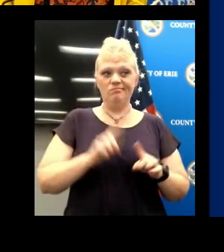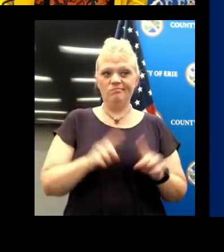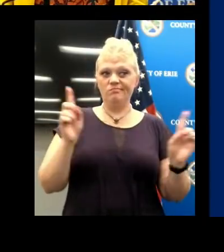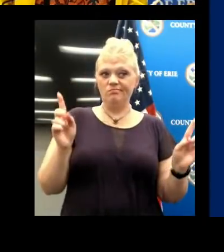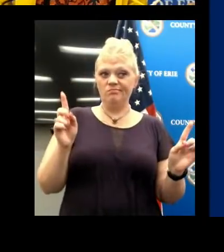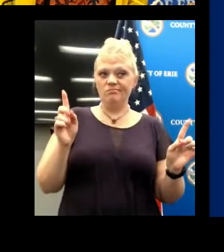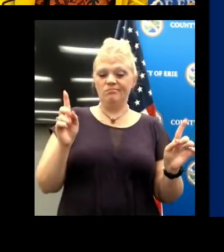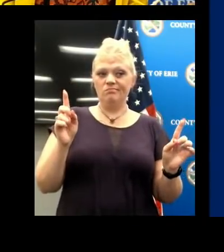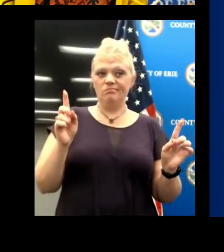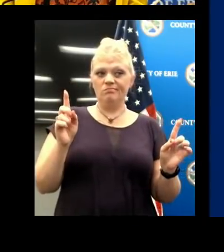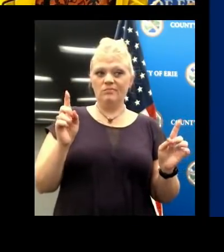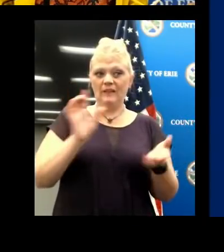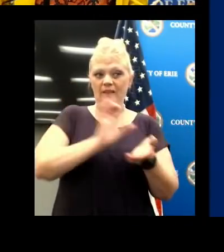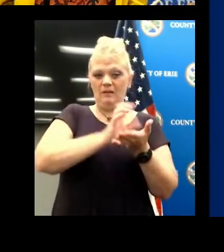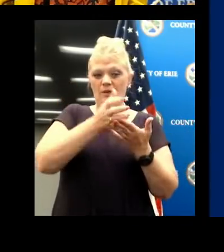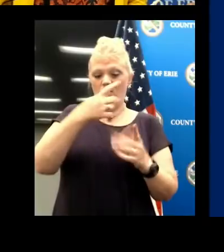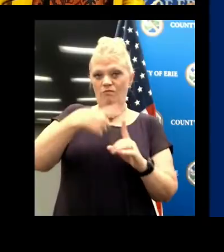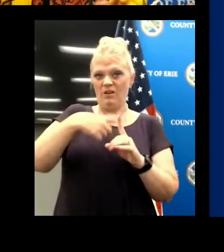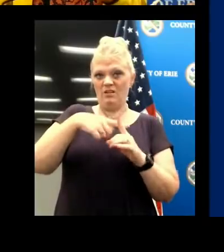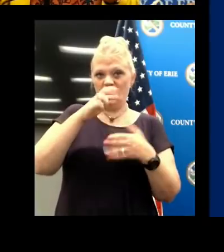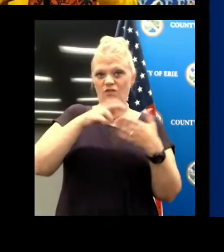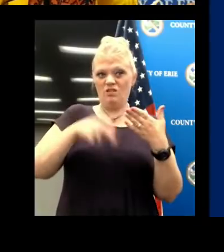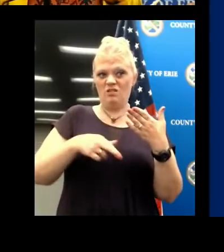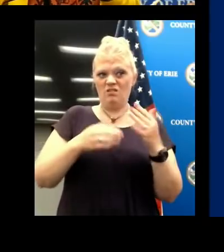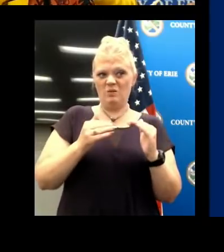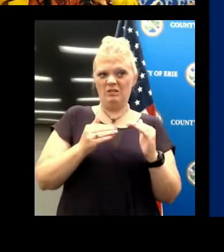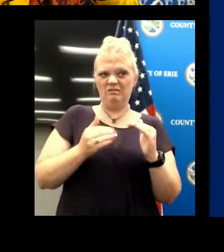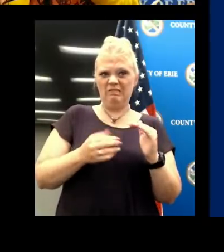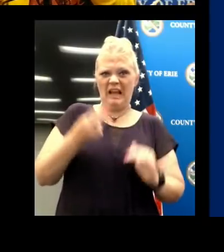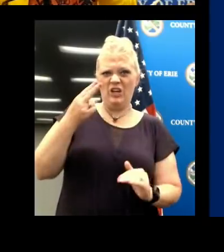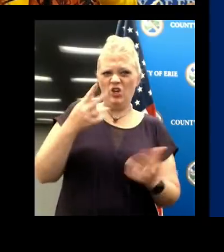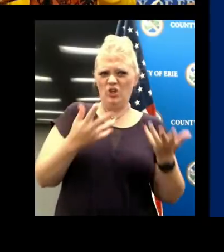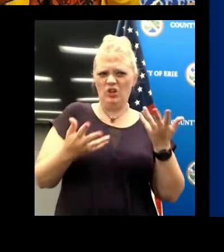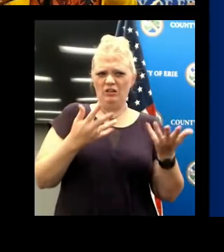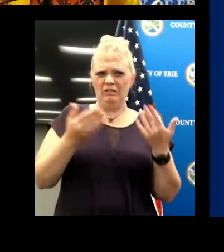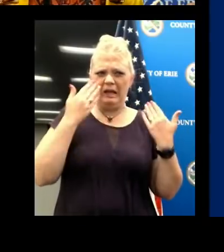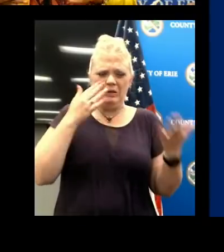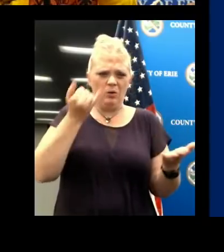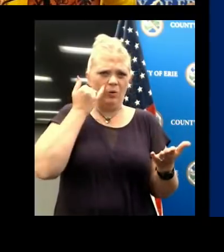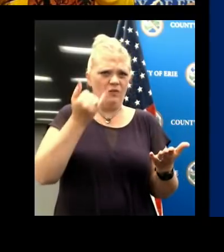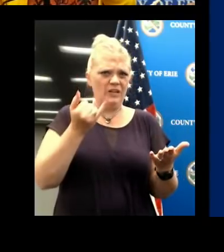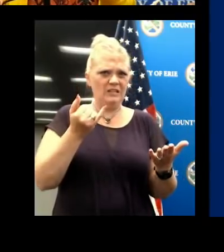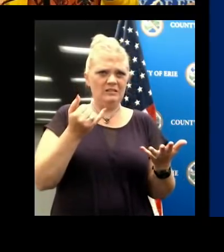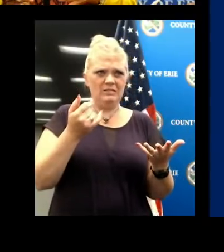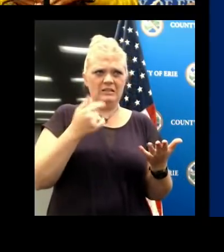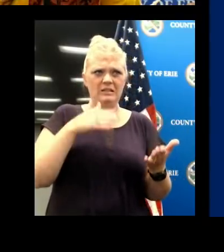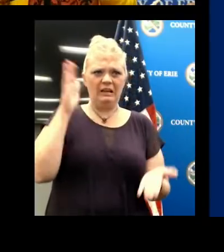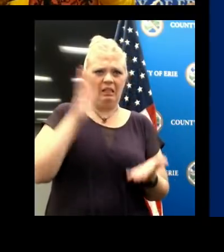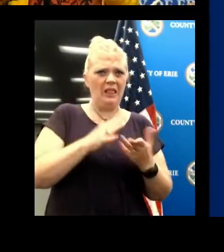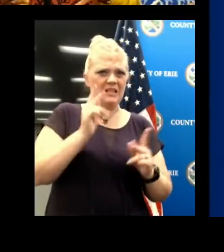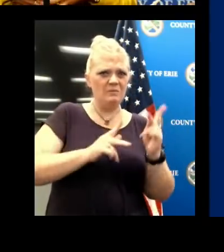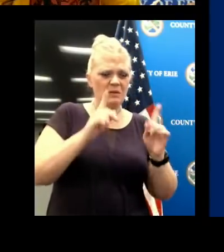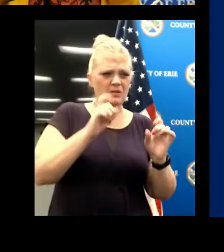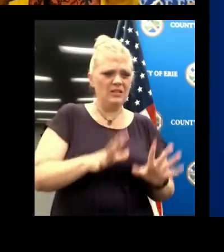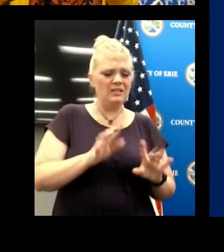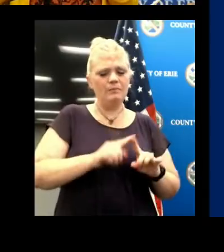the proportion of positive results were higher, so I'm not really sure if that's really because less because people were tested. However, the